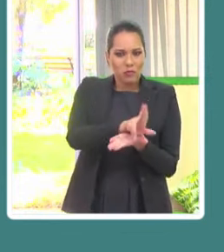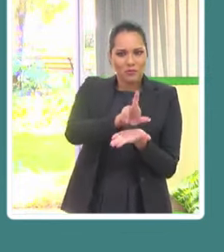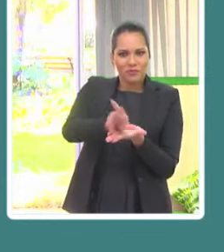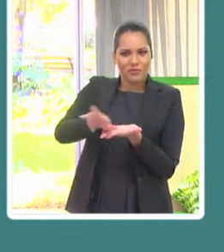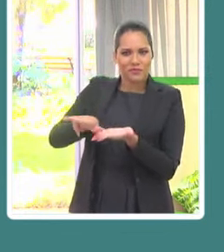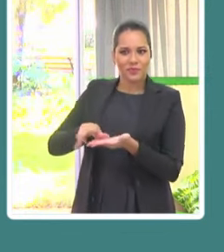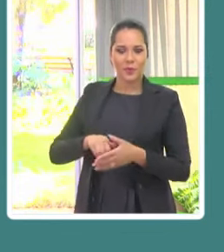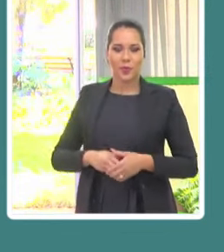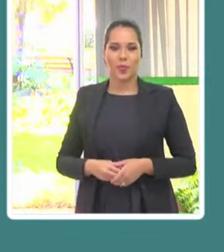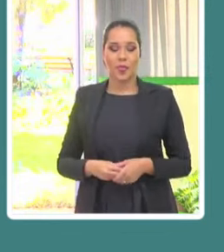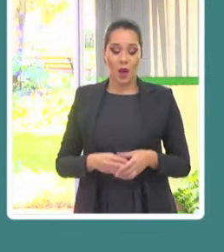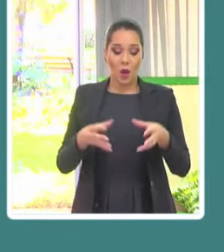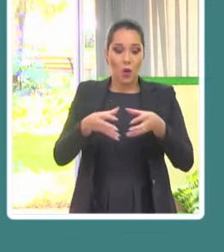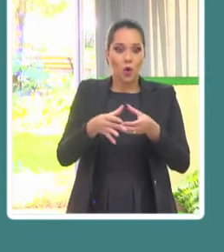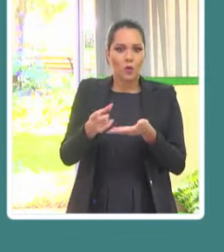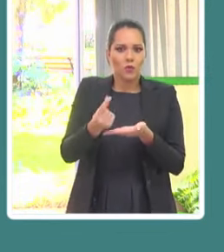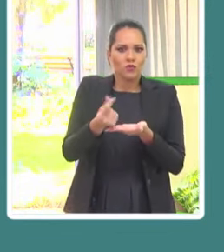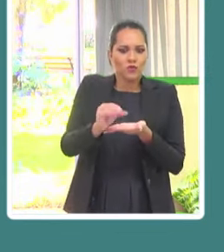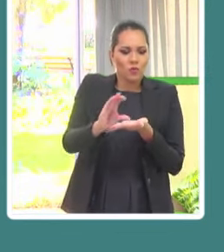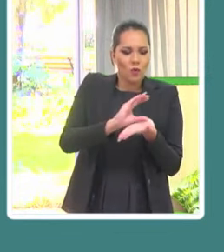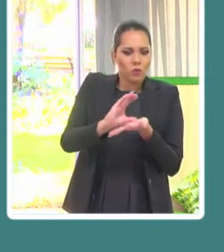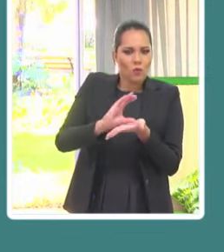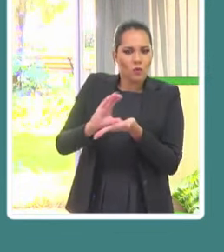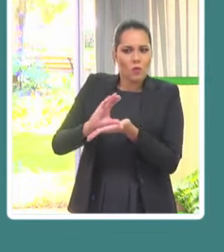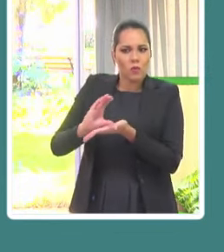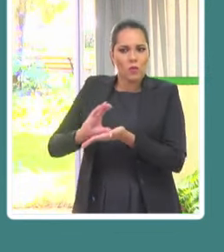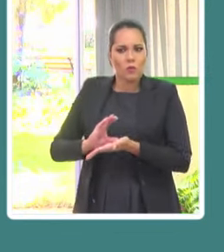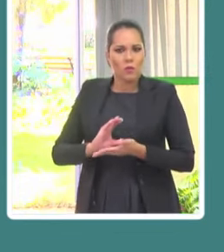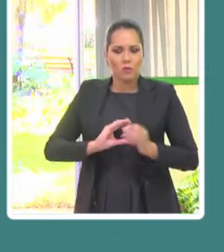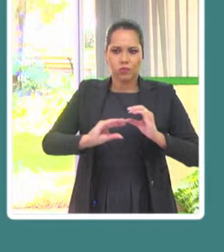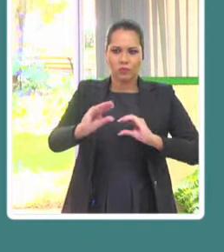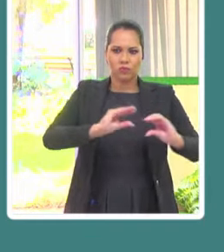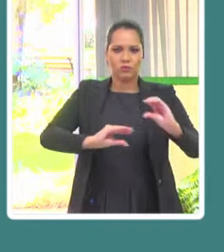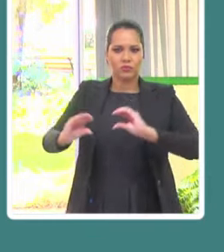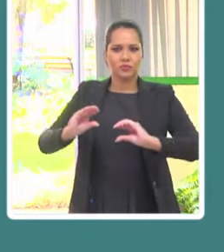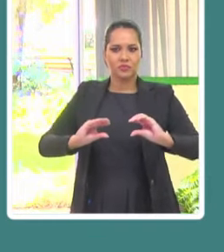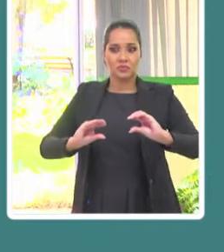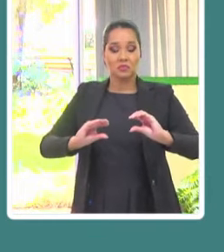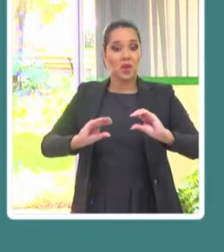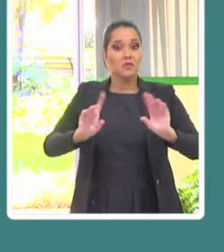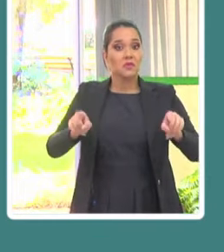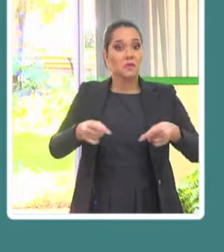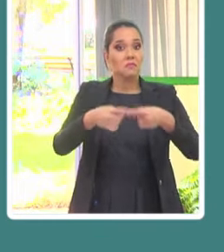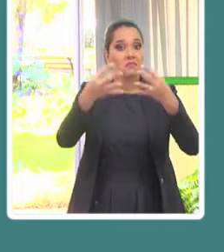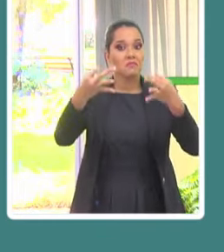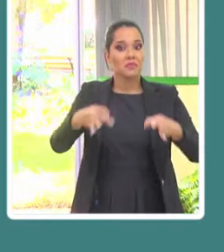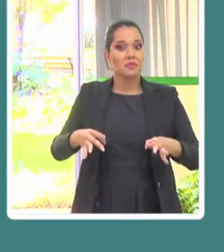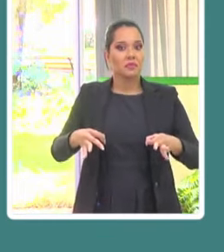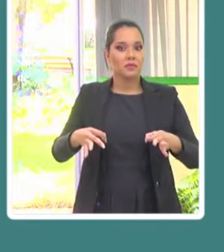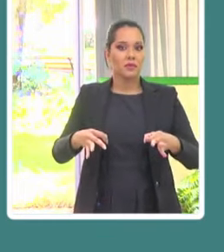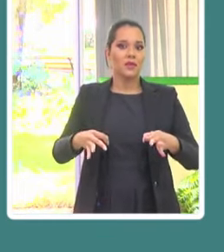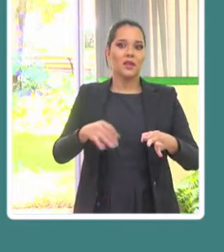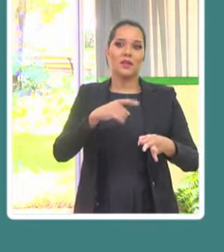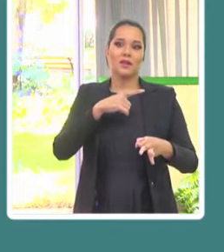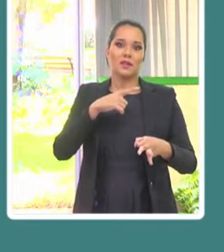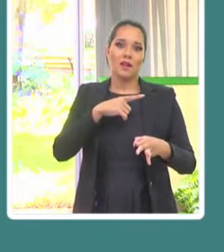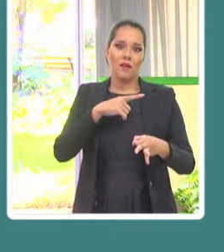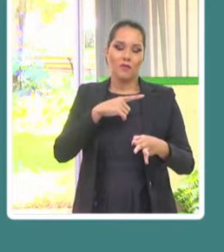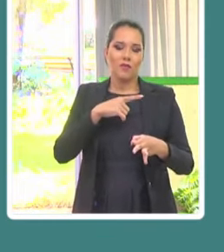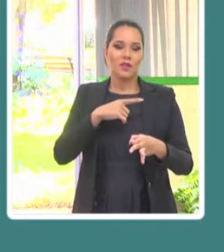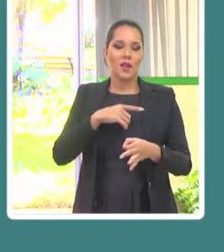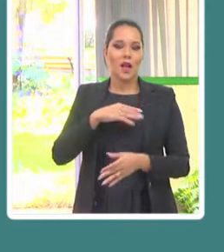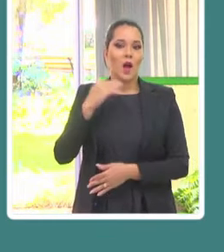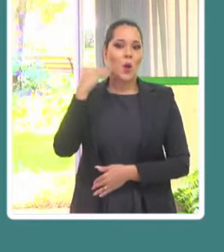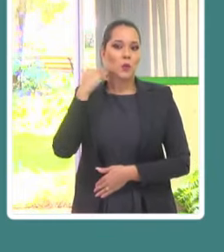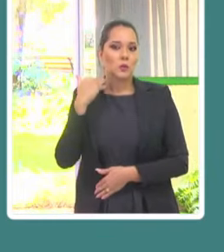financial network, very distributed financial network, which brought banking and financial services